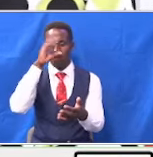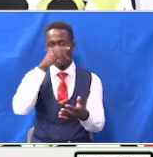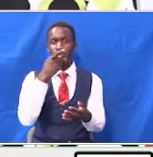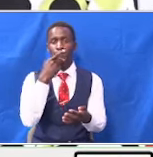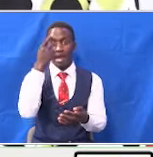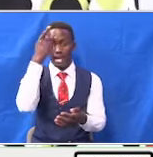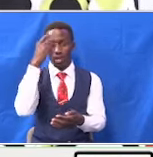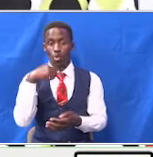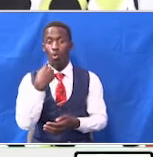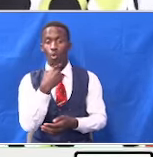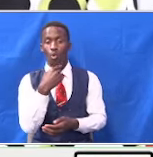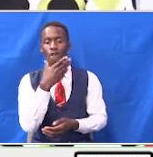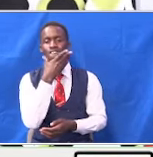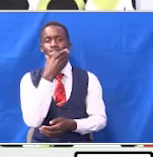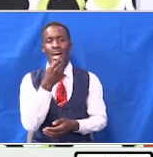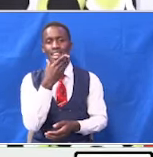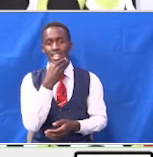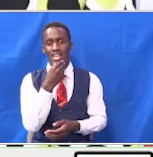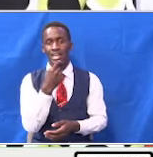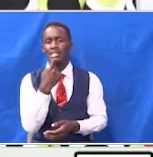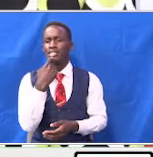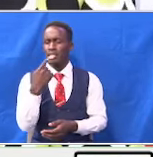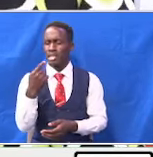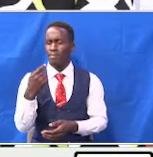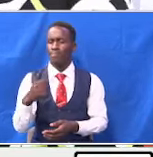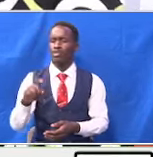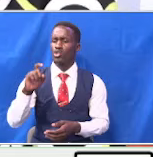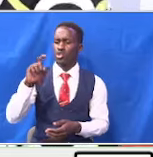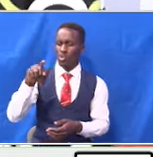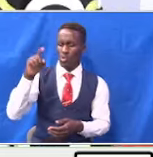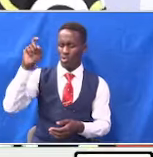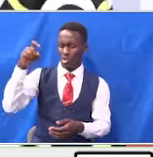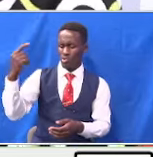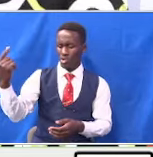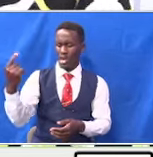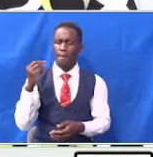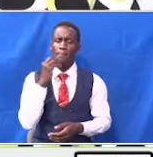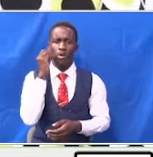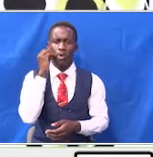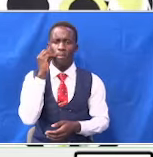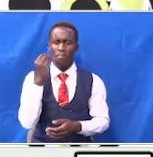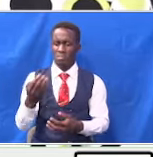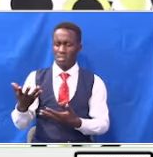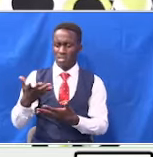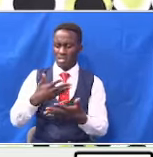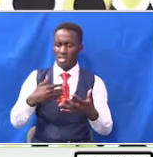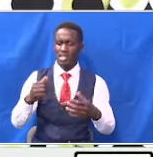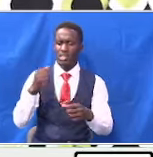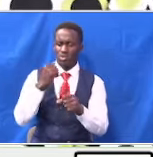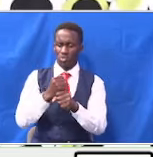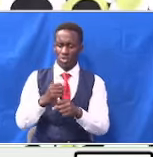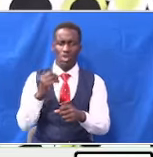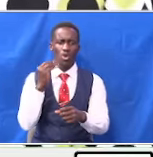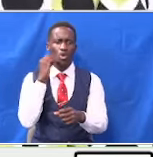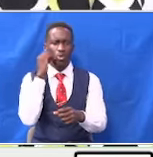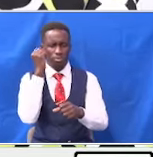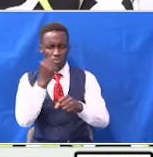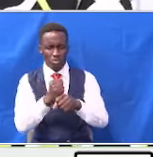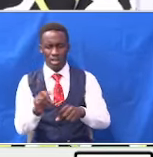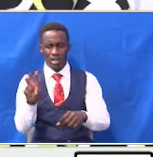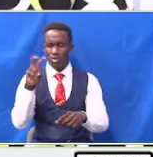say, you know, you need to come home, engage in feeding your child, doing the homework, finding out what they did in